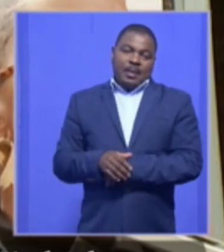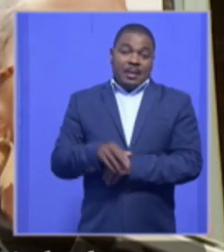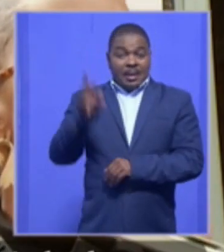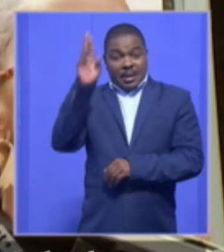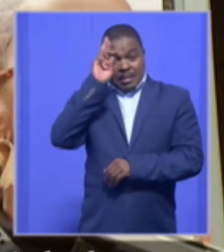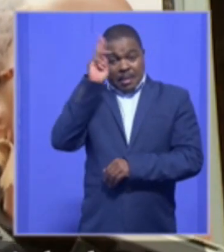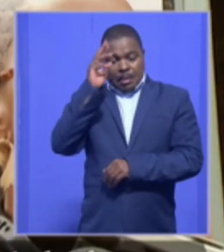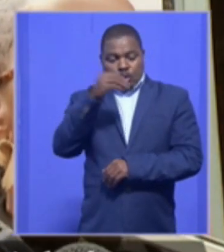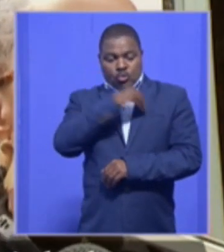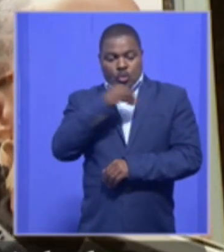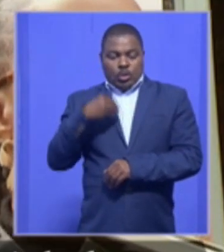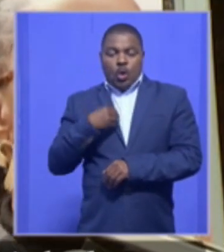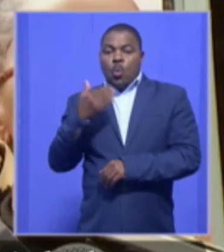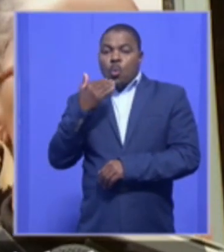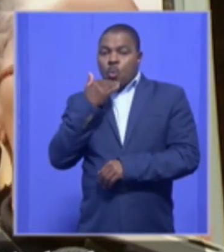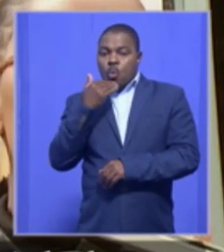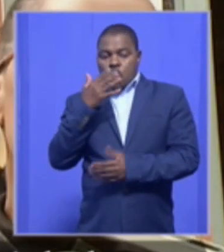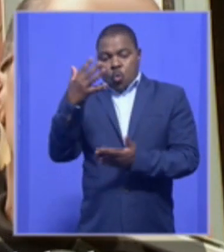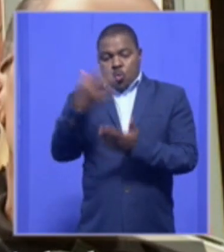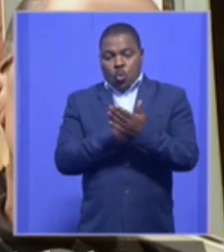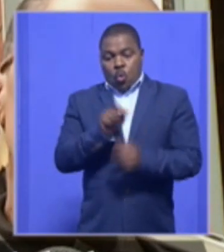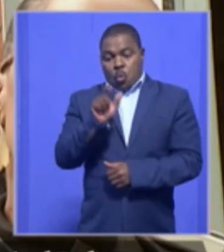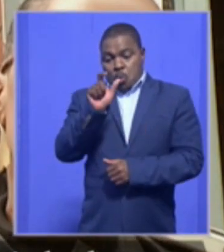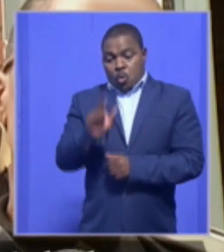who took this person to the